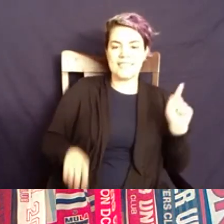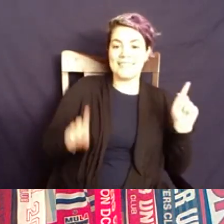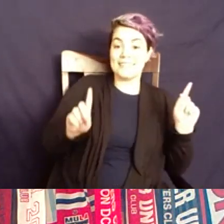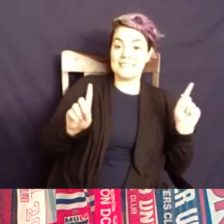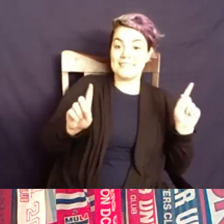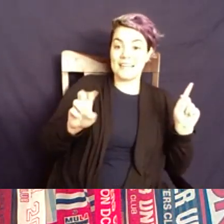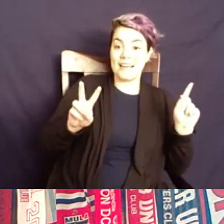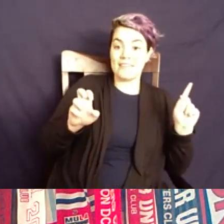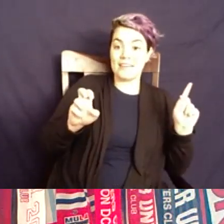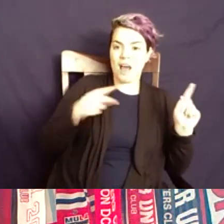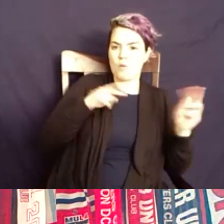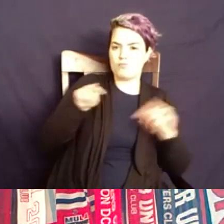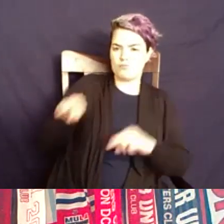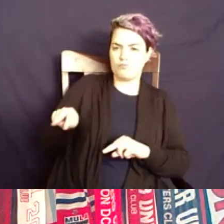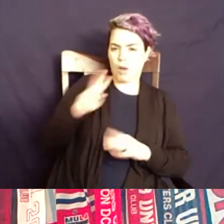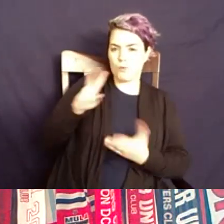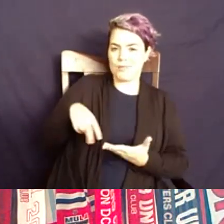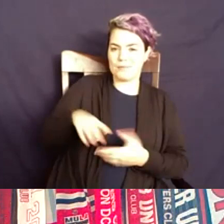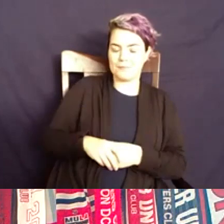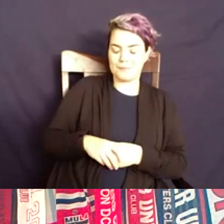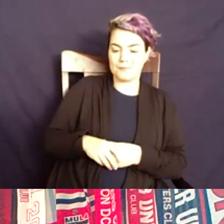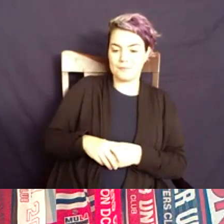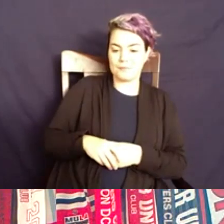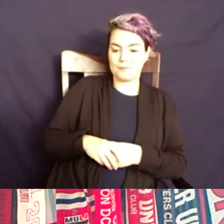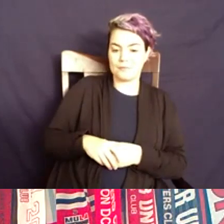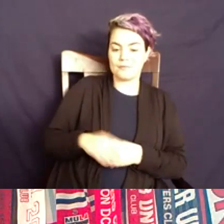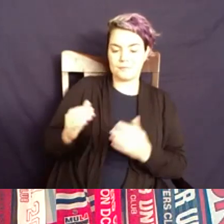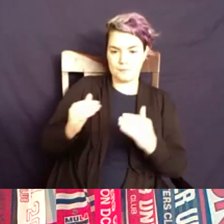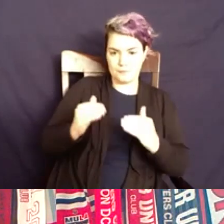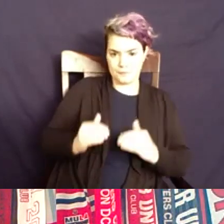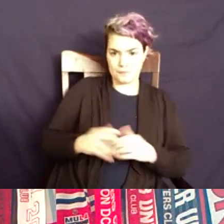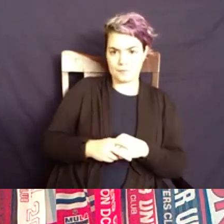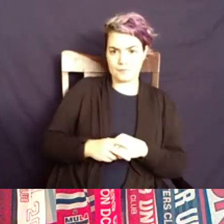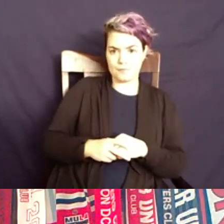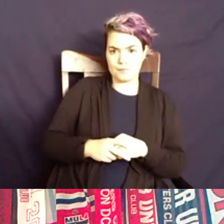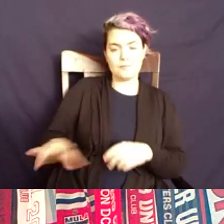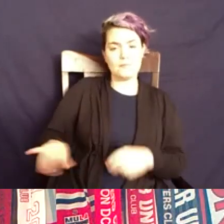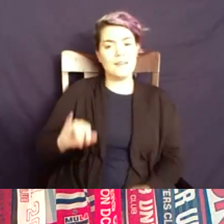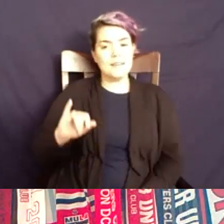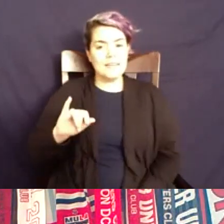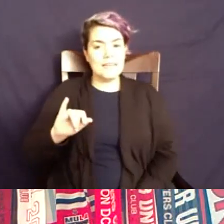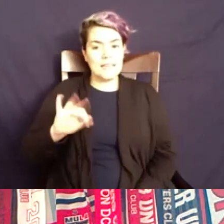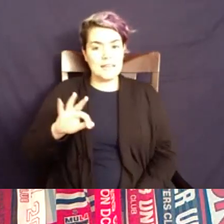necessary. Next question. If the priority was to get people out of institutions, where did they go?